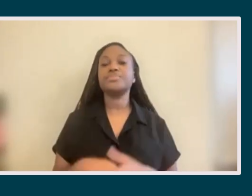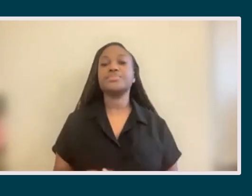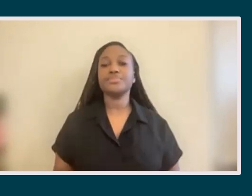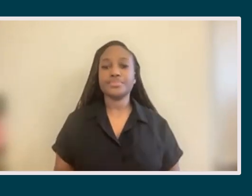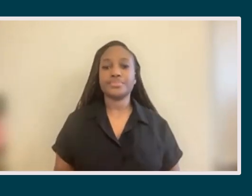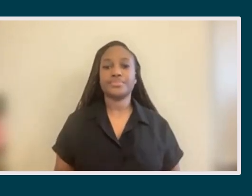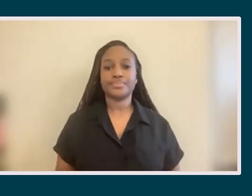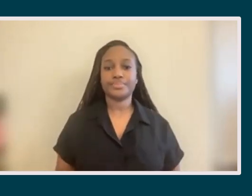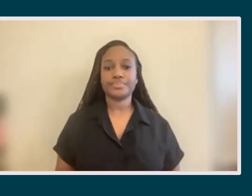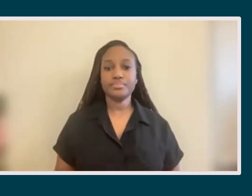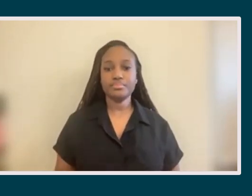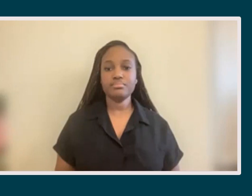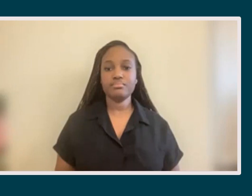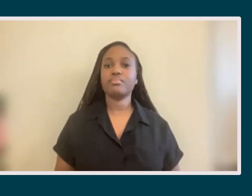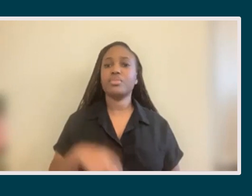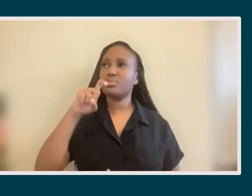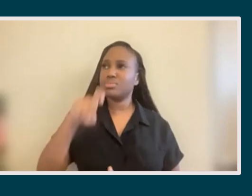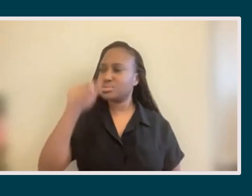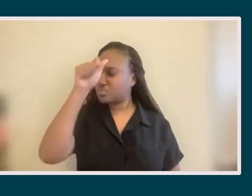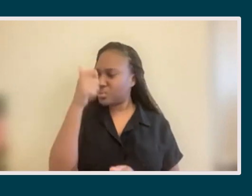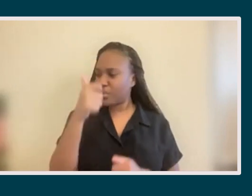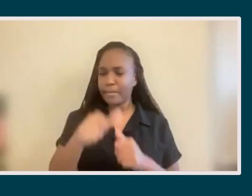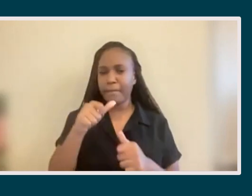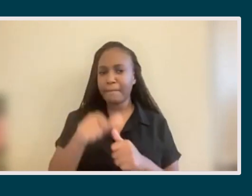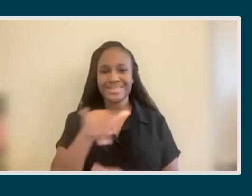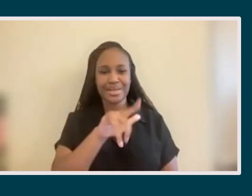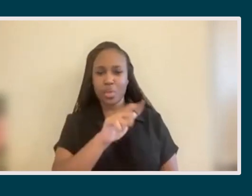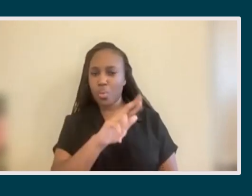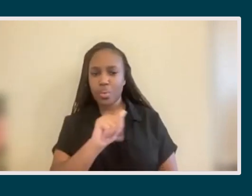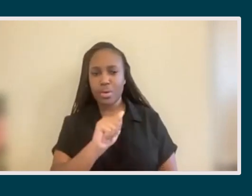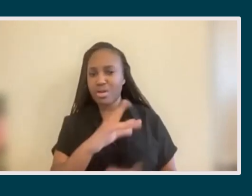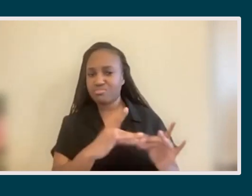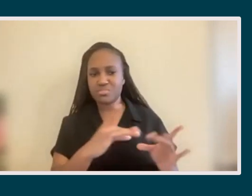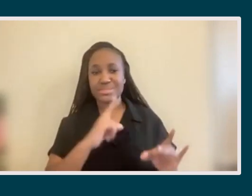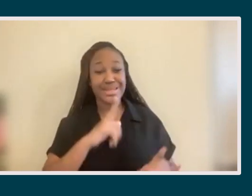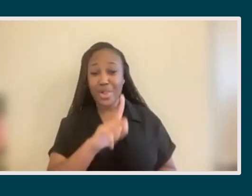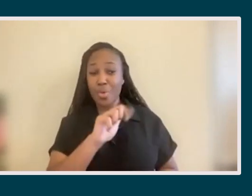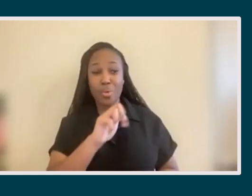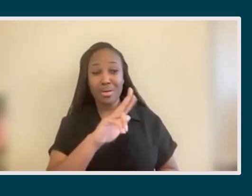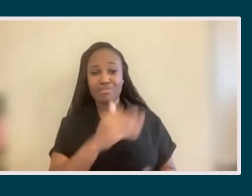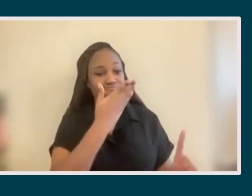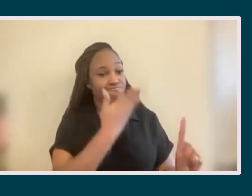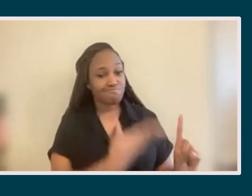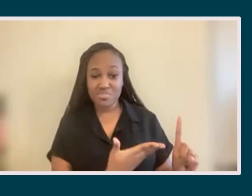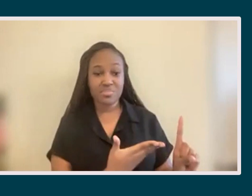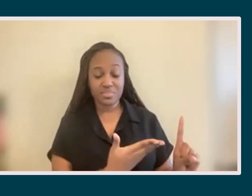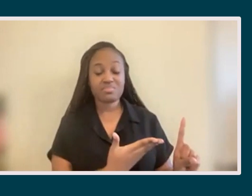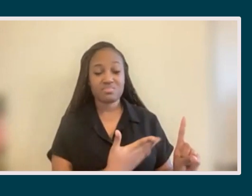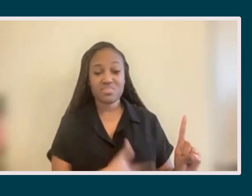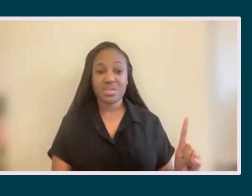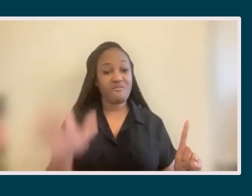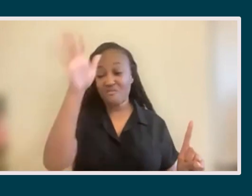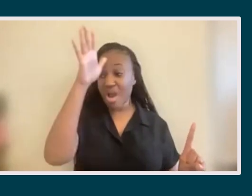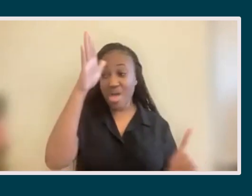that, as Laura indicated, Laura is Laura. Her father was her father. You had